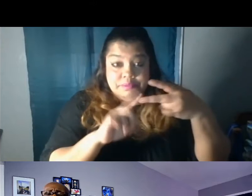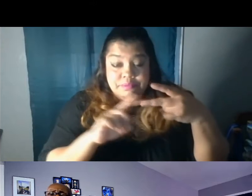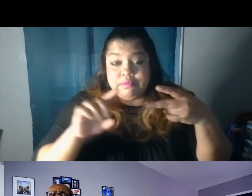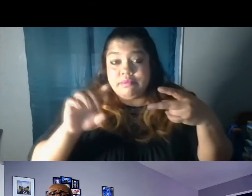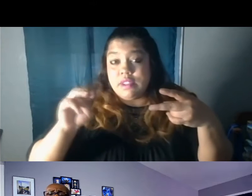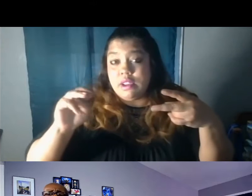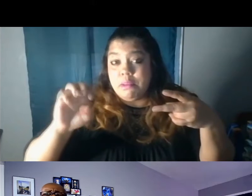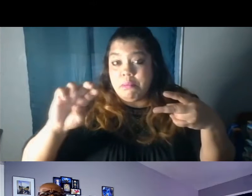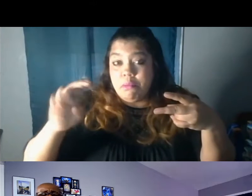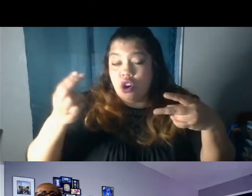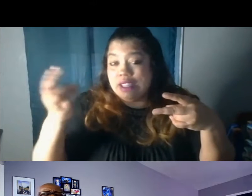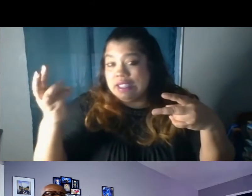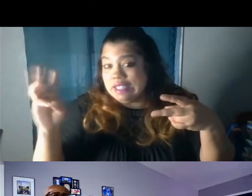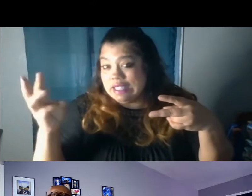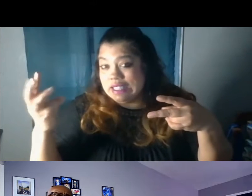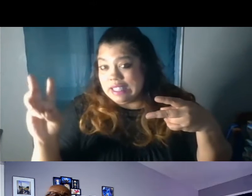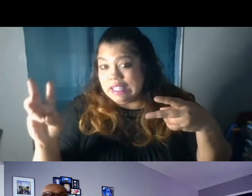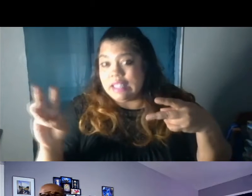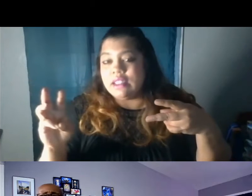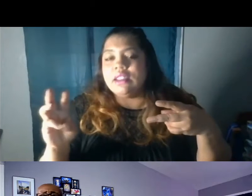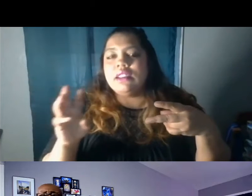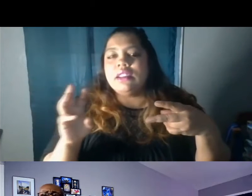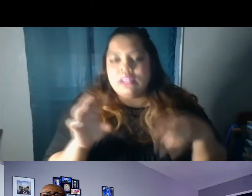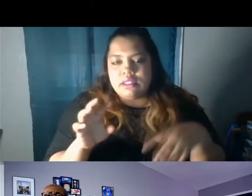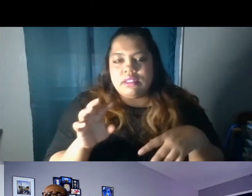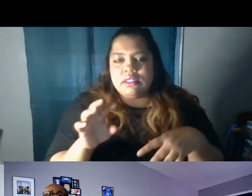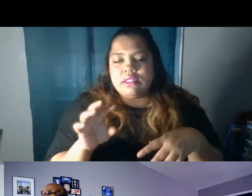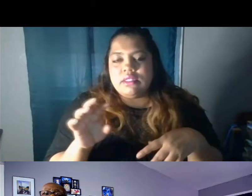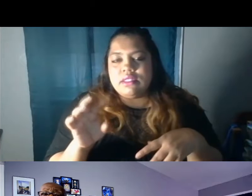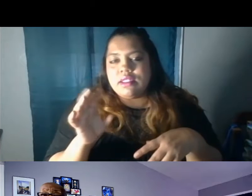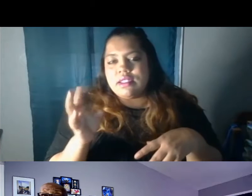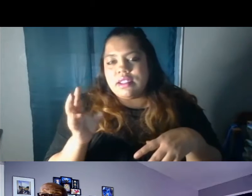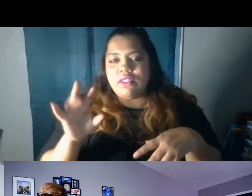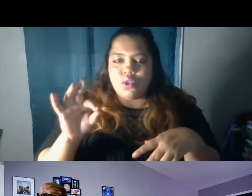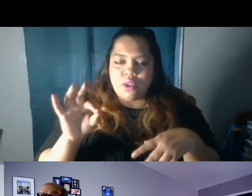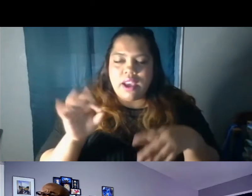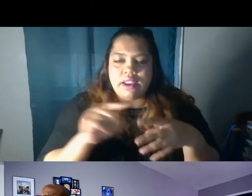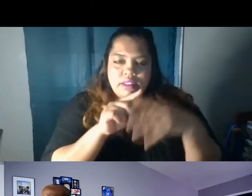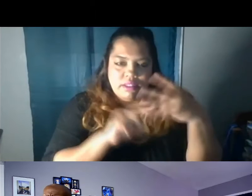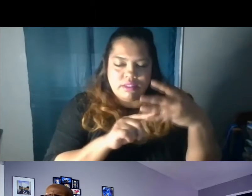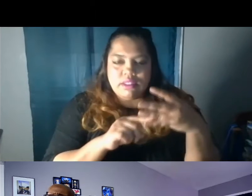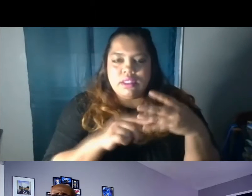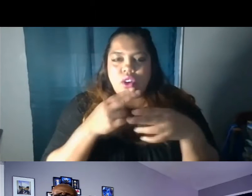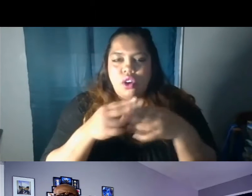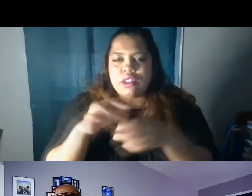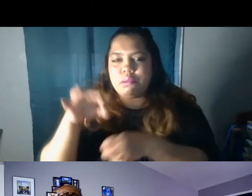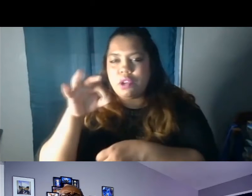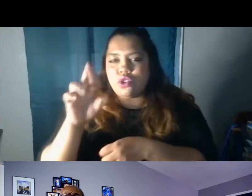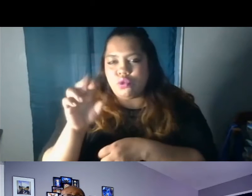Chaotic times call for embracing our rebellious sides in service to change. Spiritual